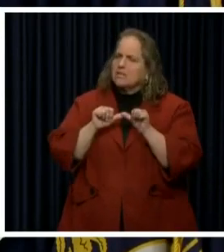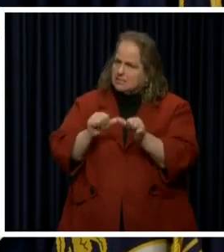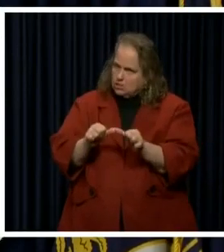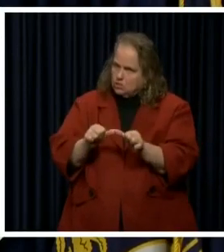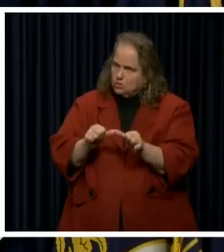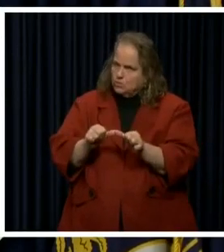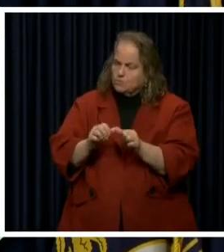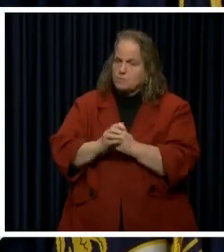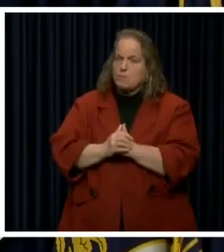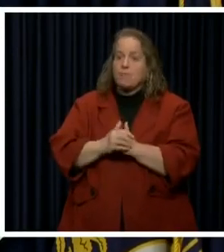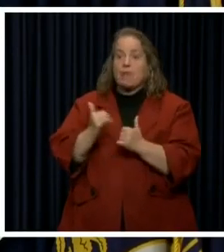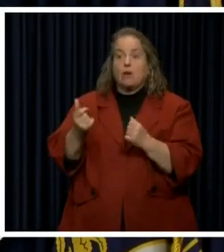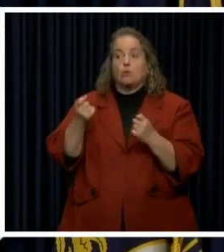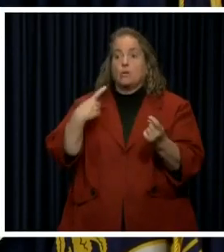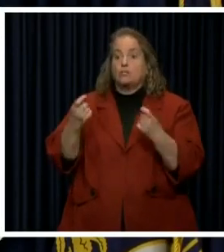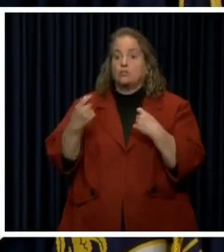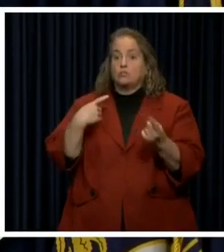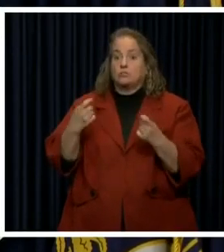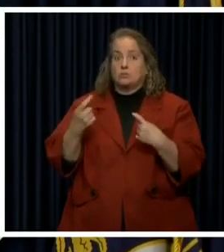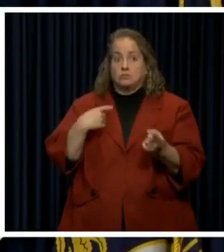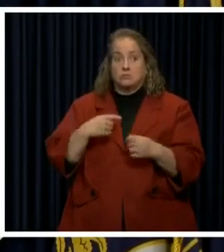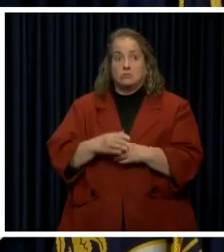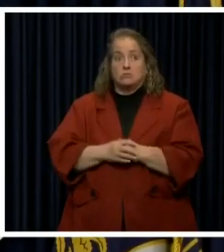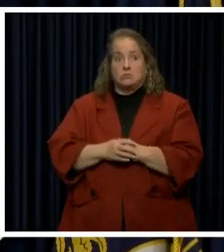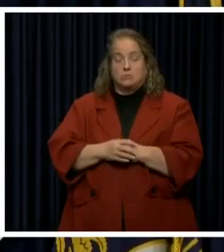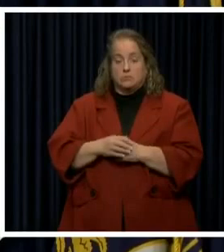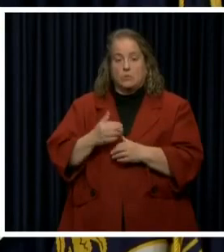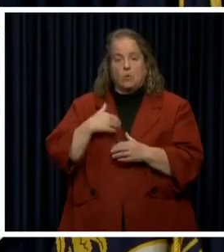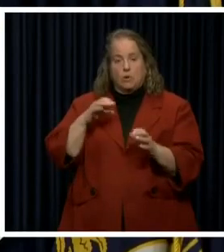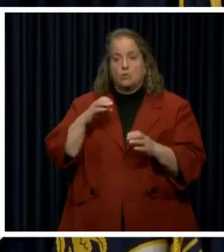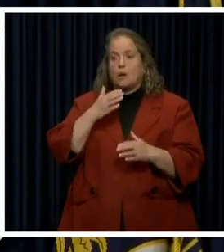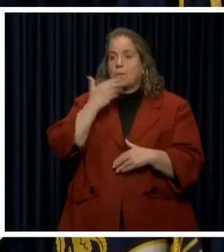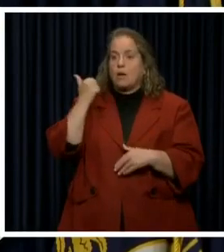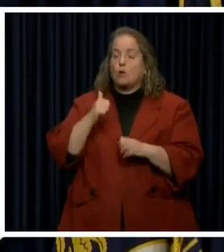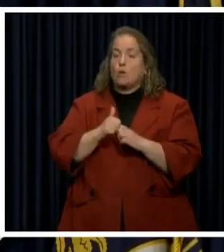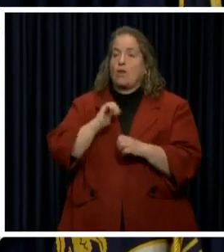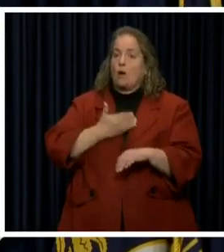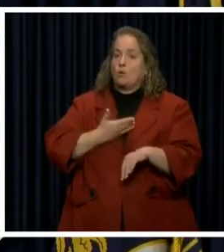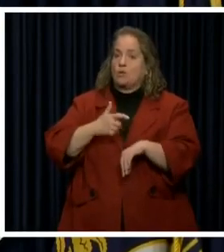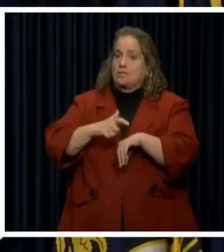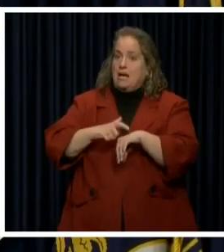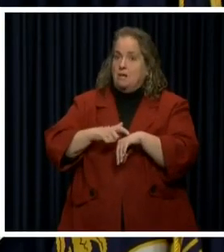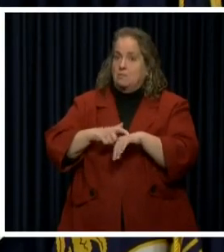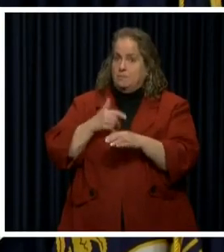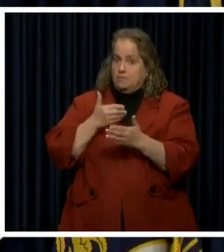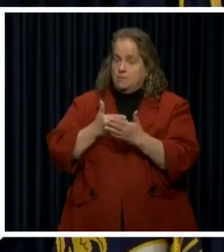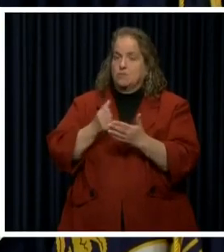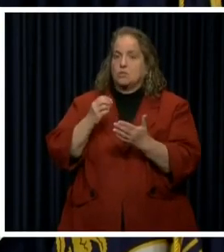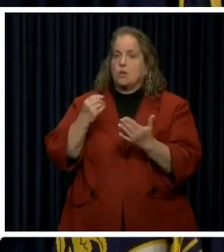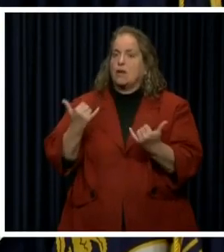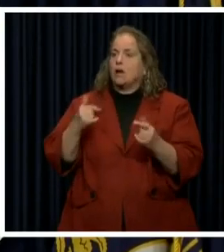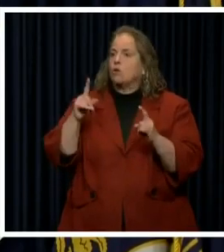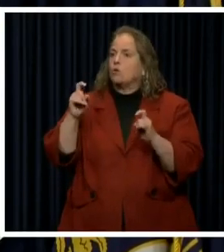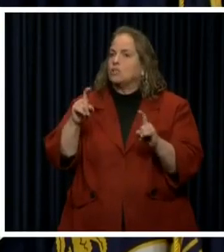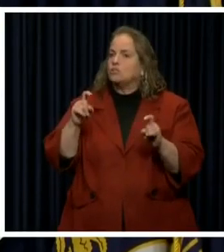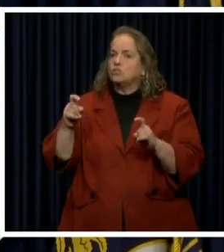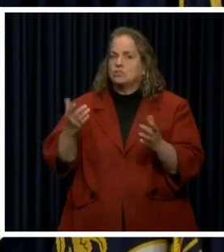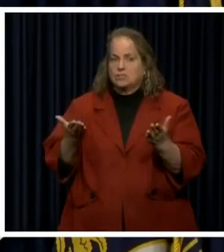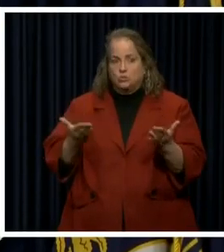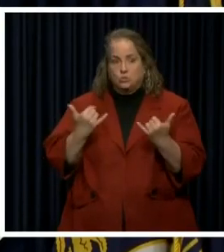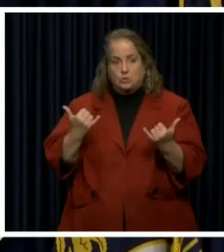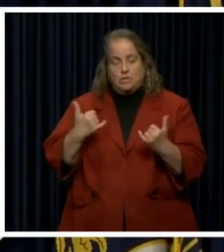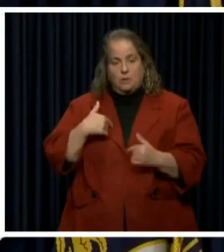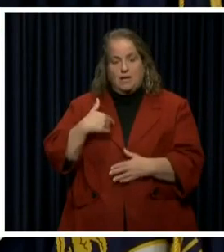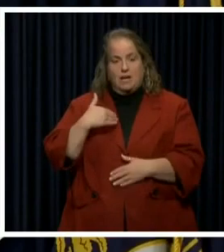with that, let's get to questions because we are doing better at running on time. Here today